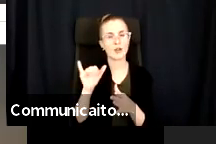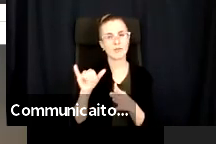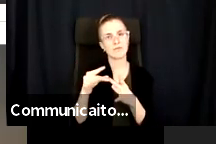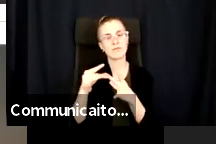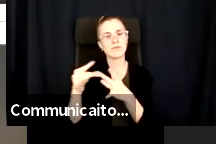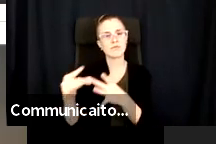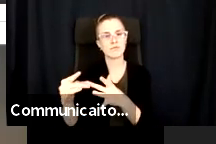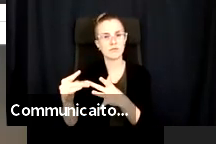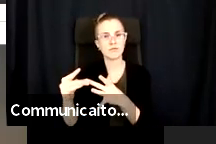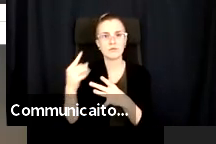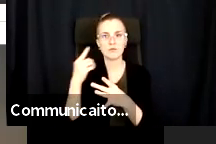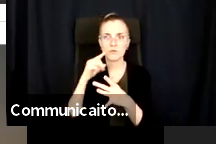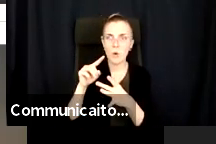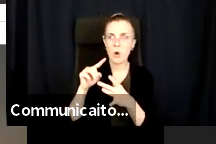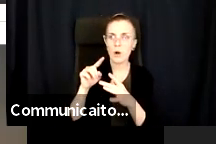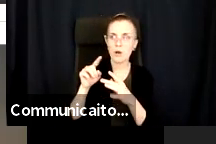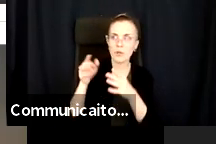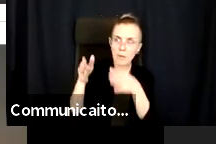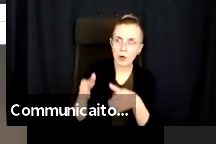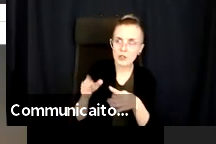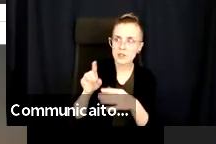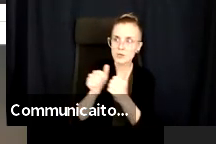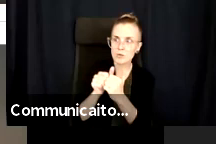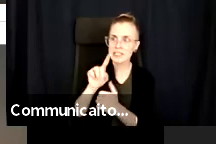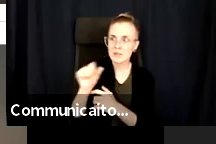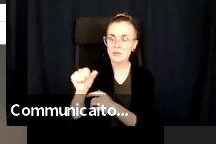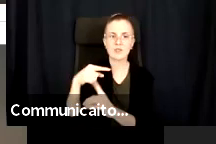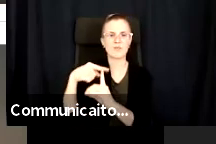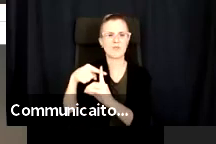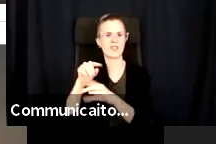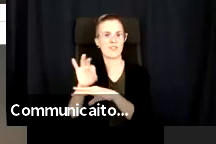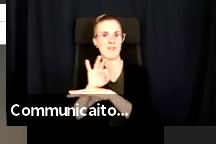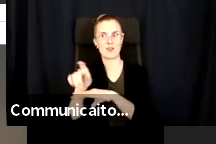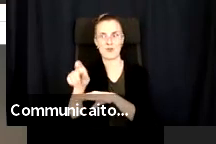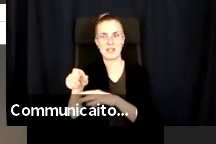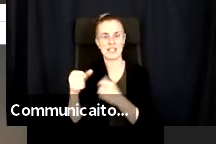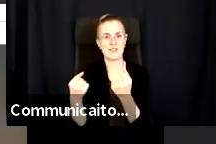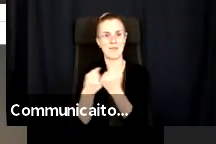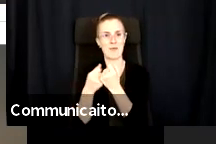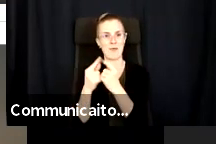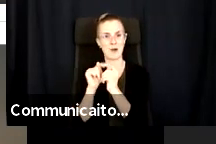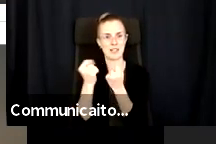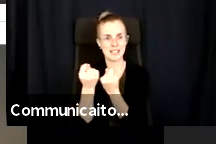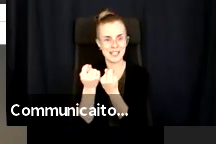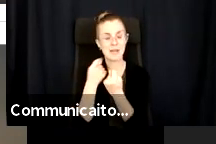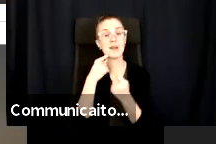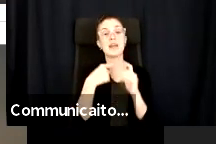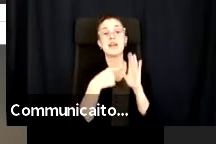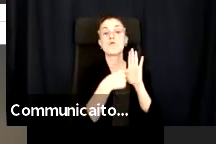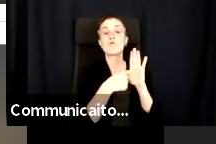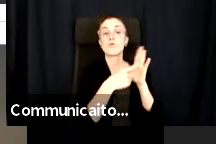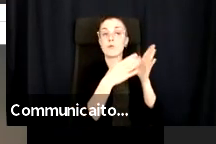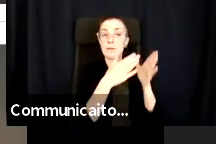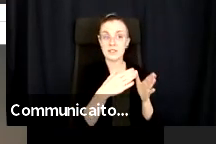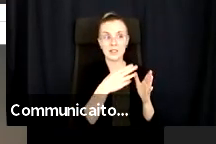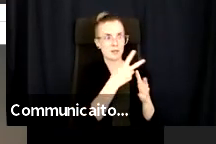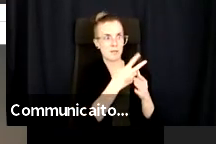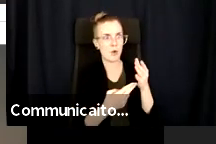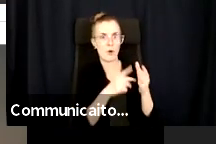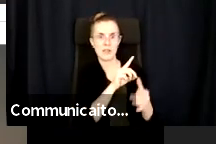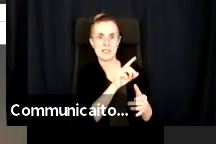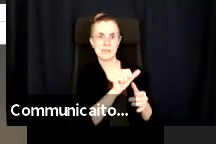Persons with Disabilities and the Functional Needs Support Team, and representatives, both disability professionals and